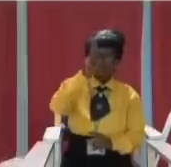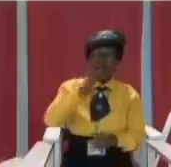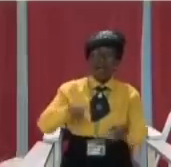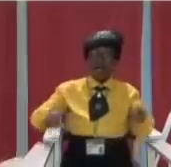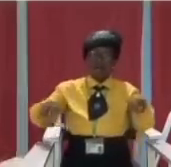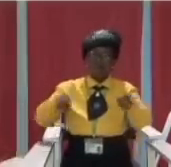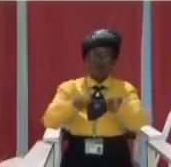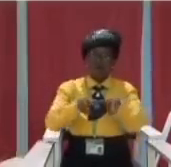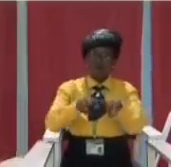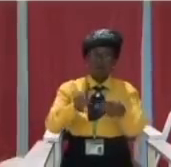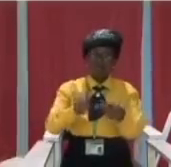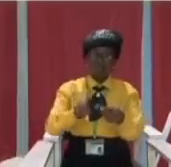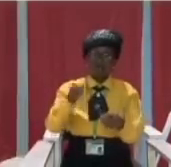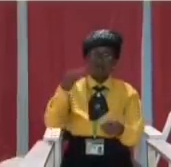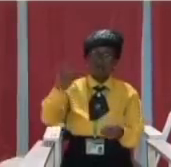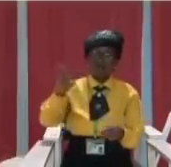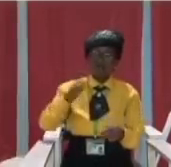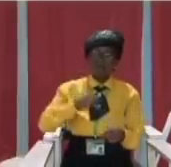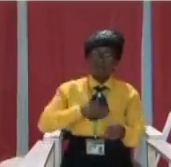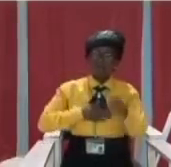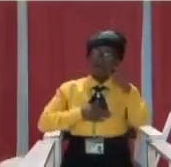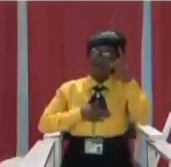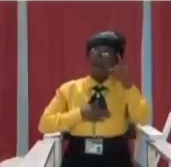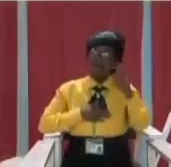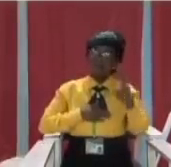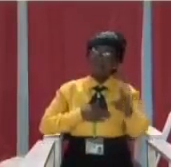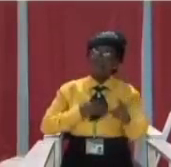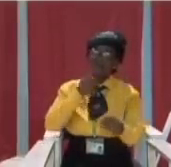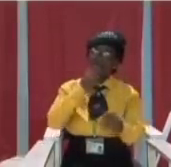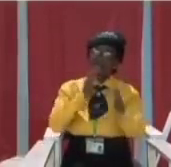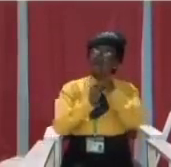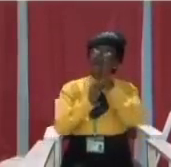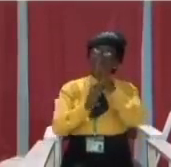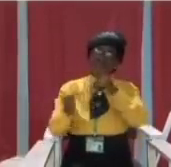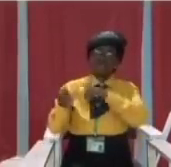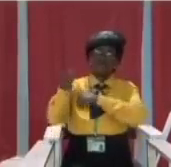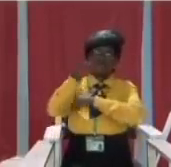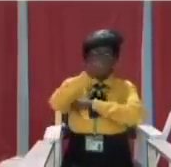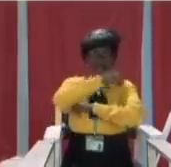you are worthy of our praises